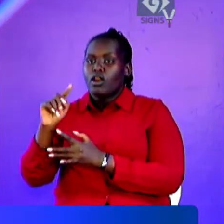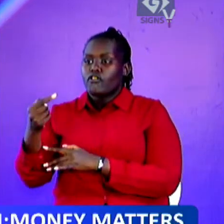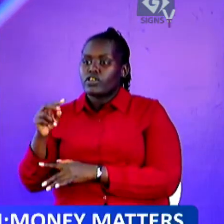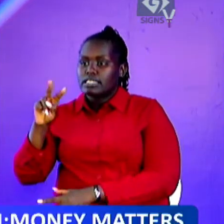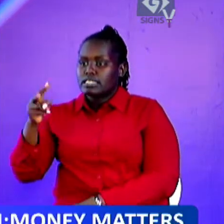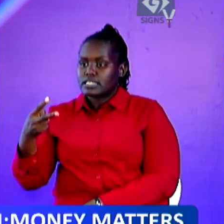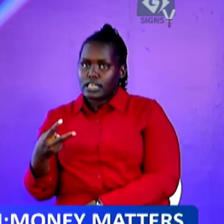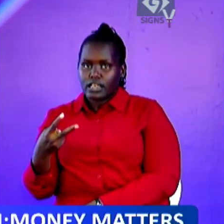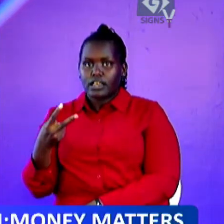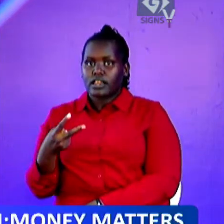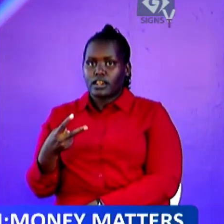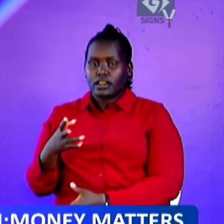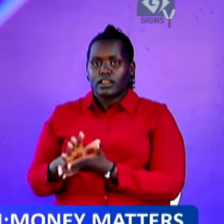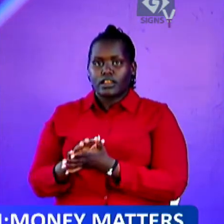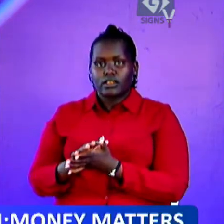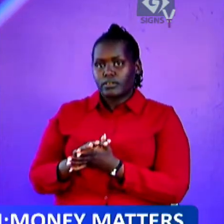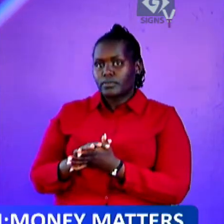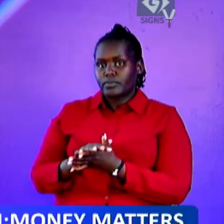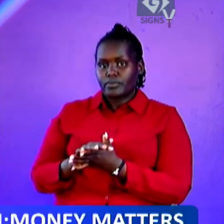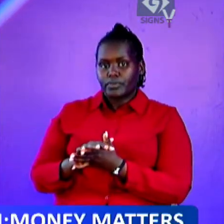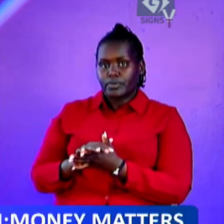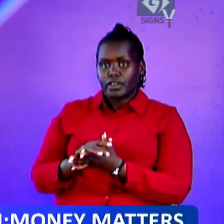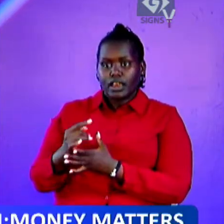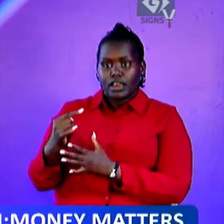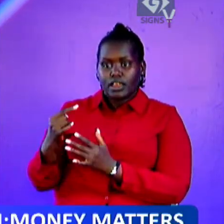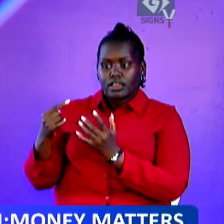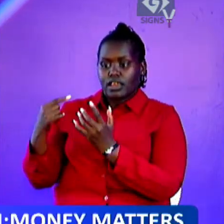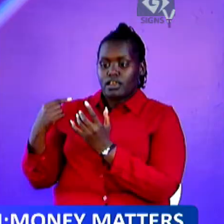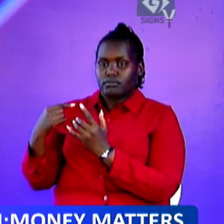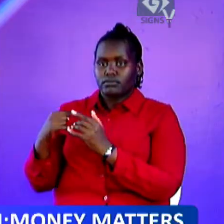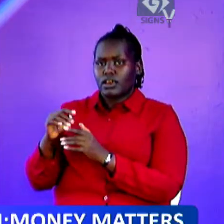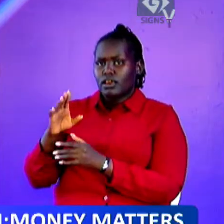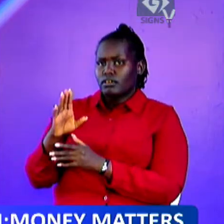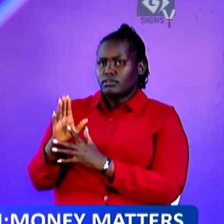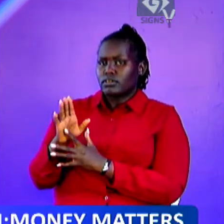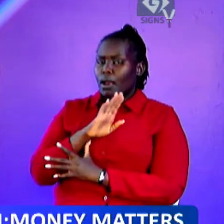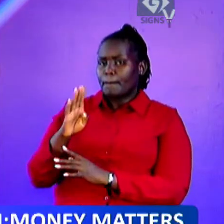National Bureau of Statistics will release that information and compare